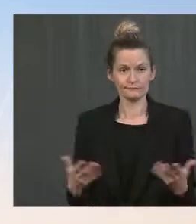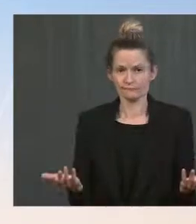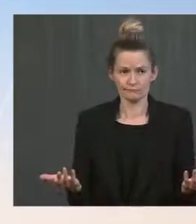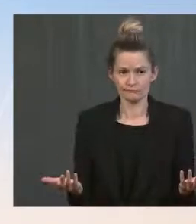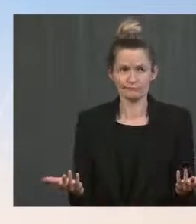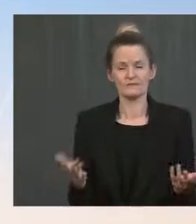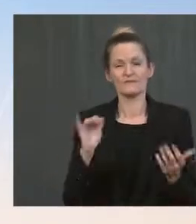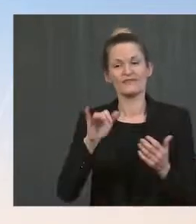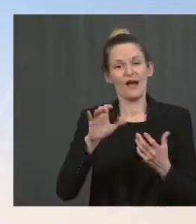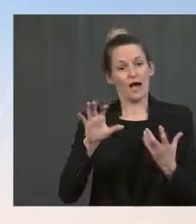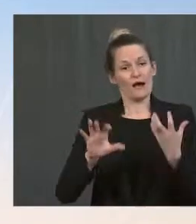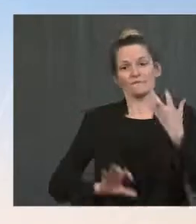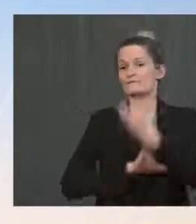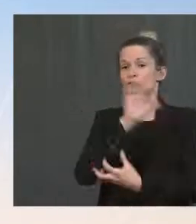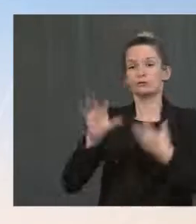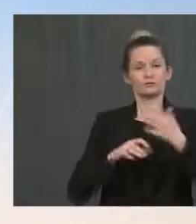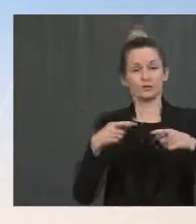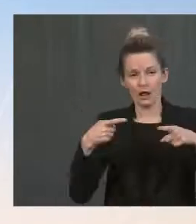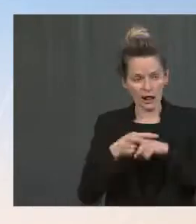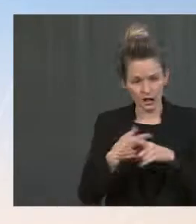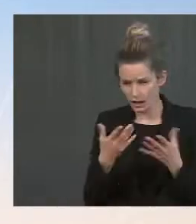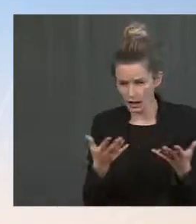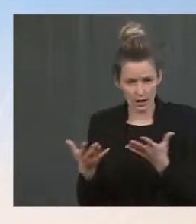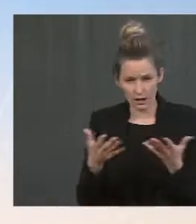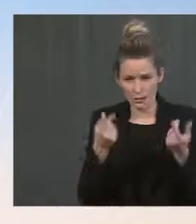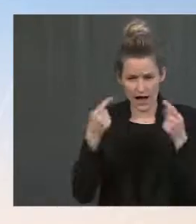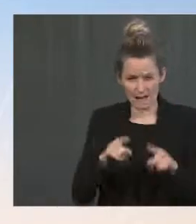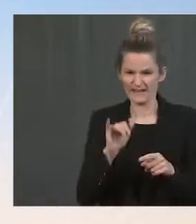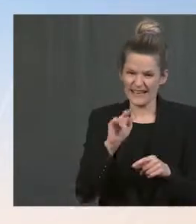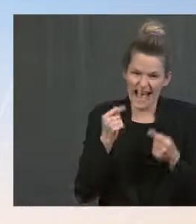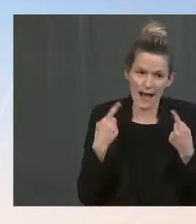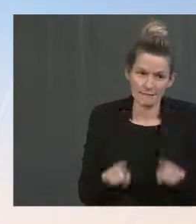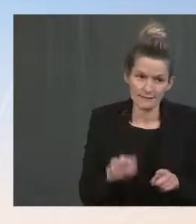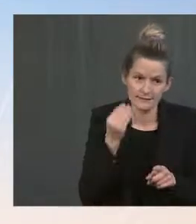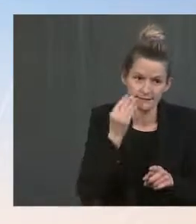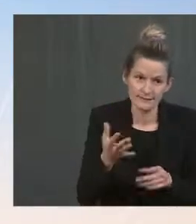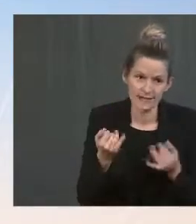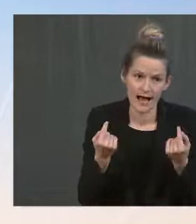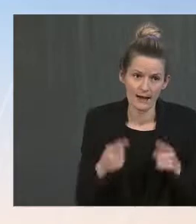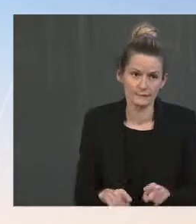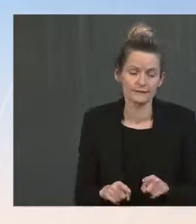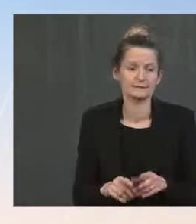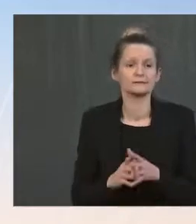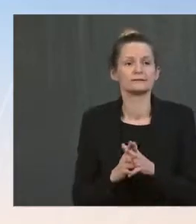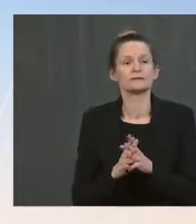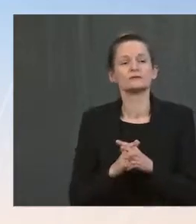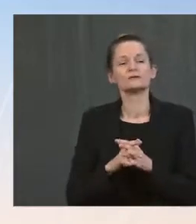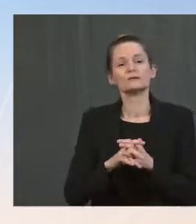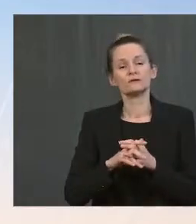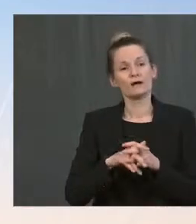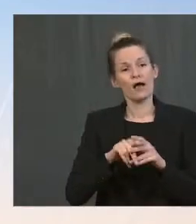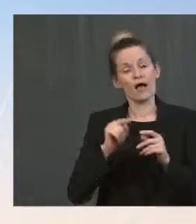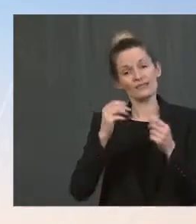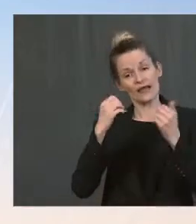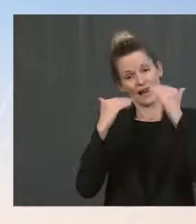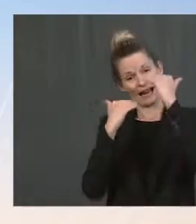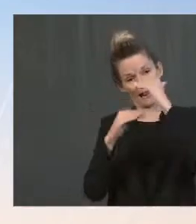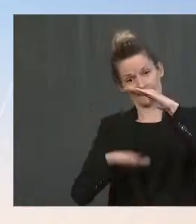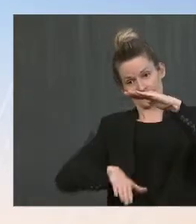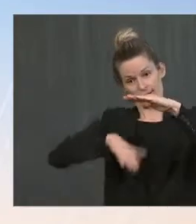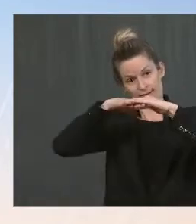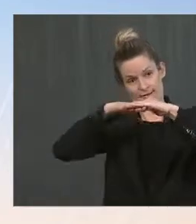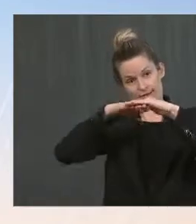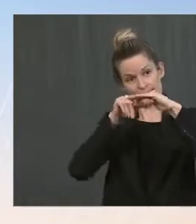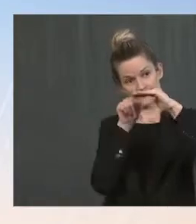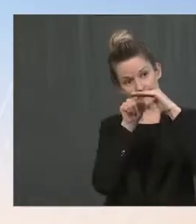when it talks to the debt limit, but just to clarify and resolve. The debt limit is a function